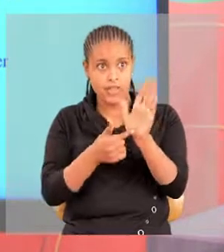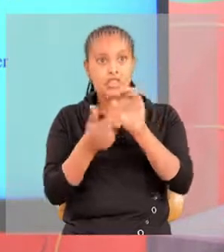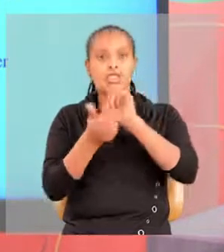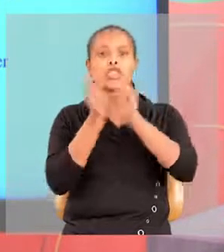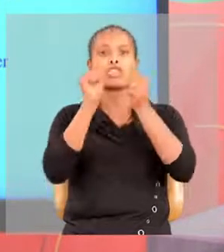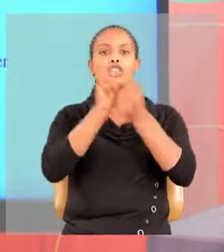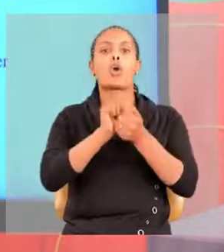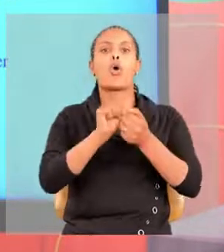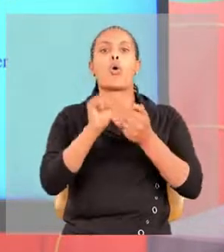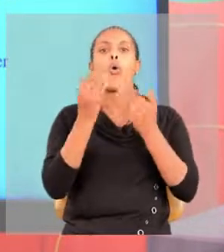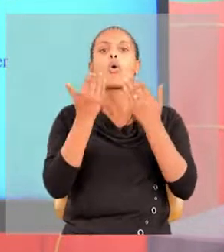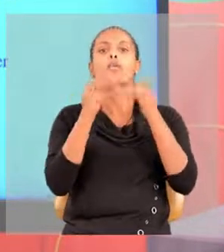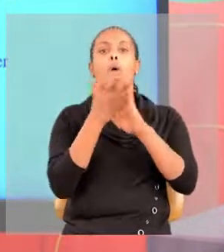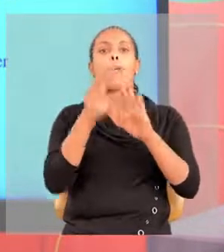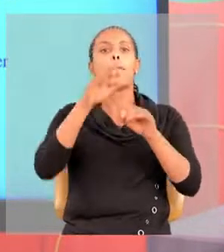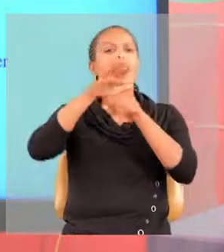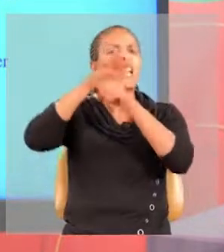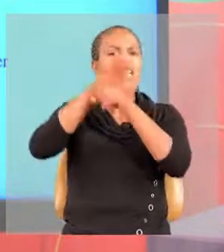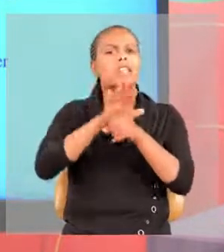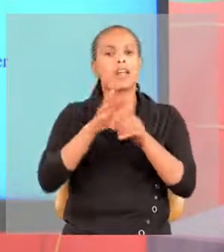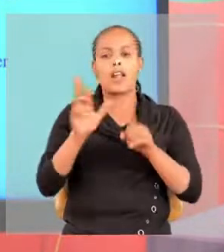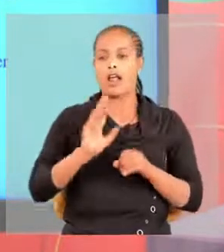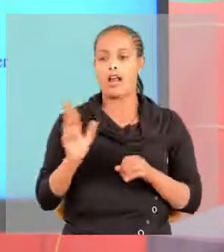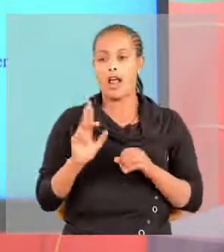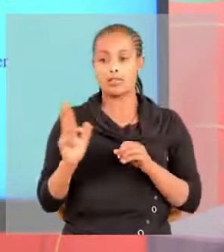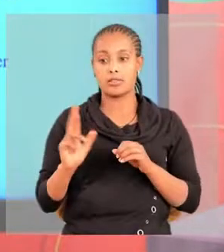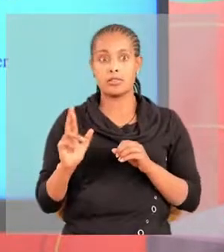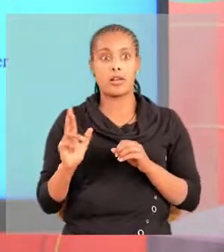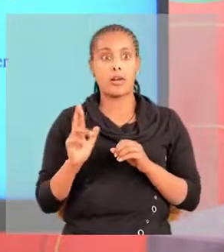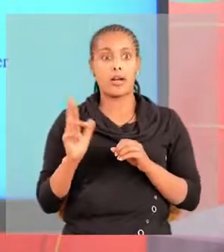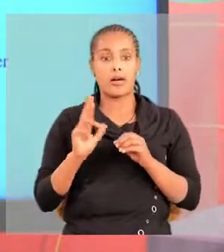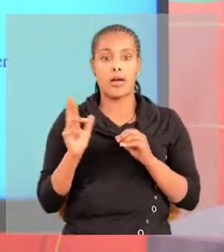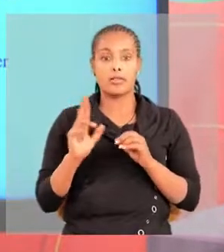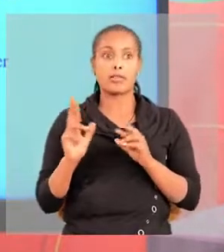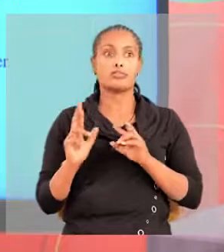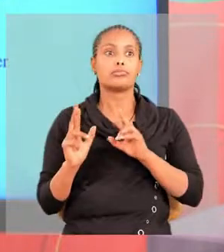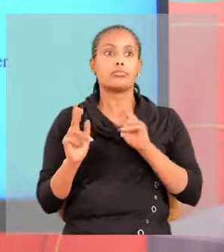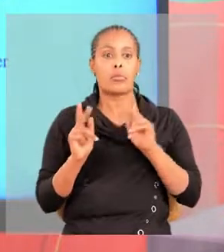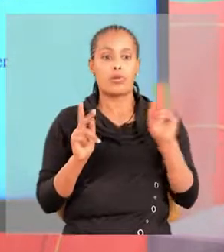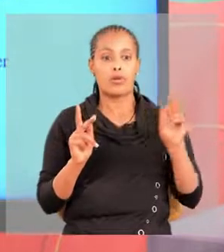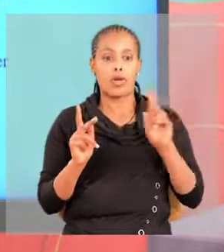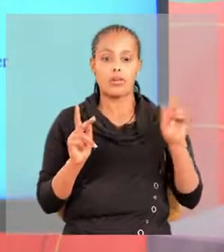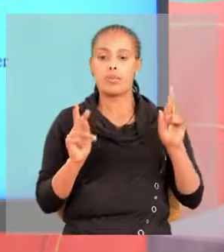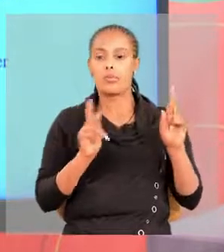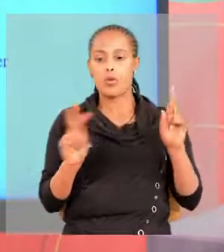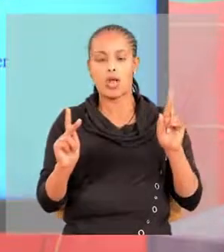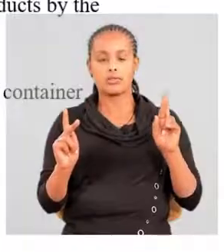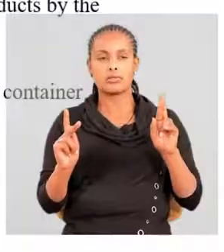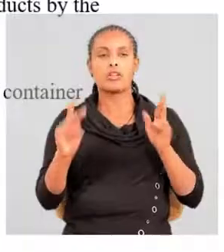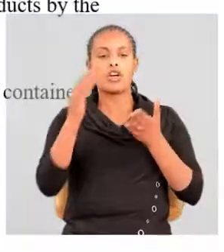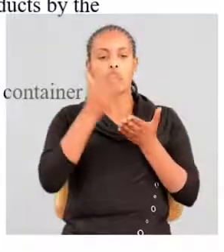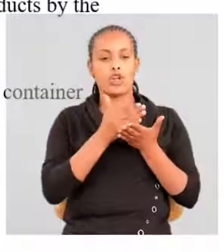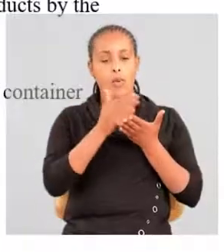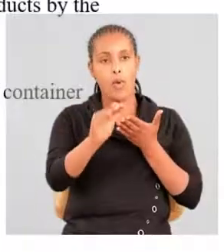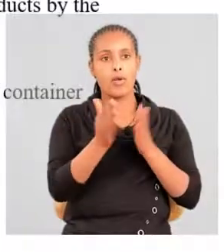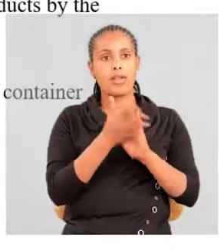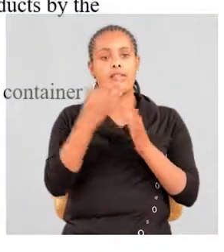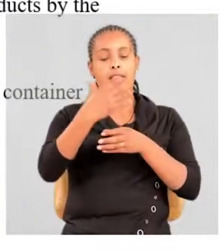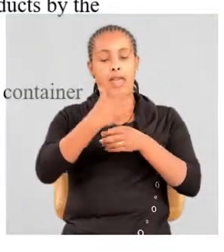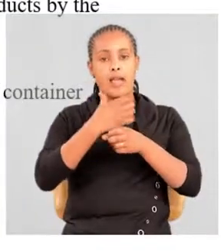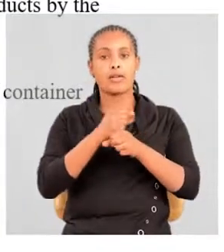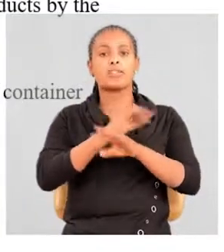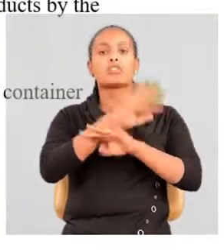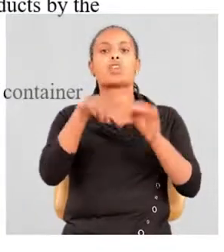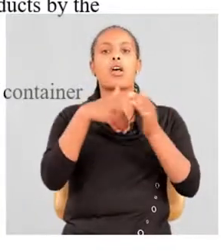in concentration or pressure of reactants or products by the addition or removal. Take